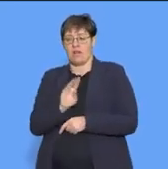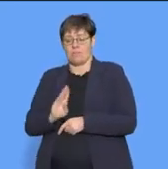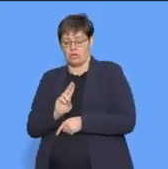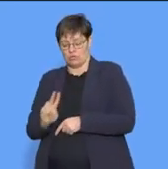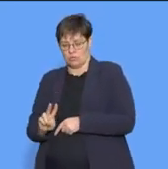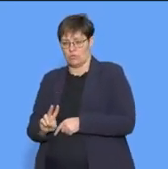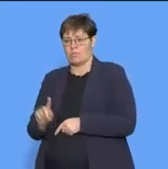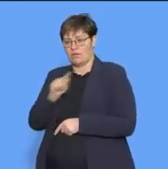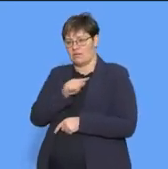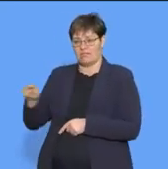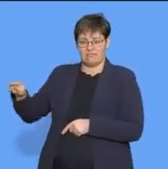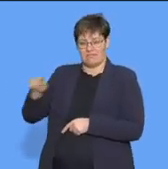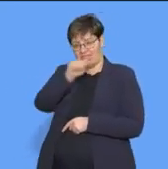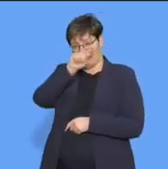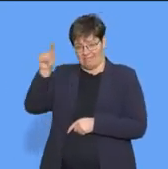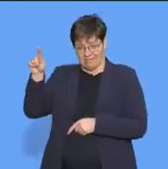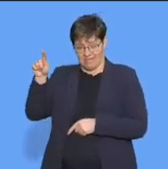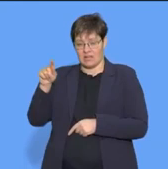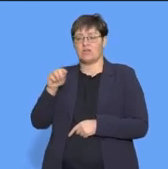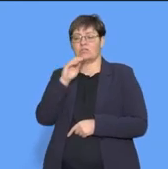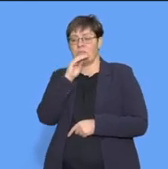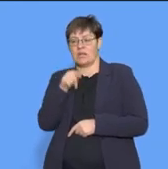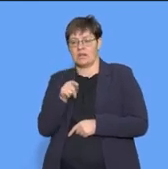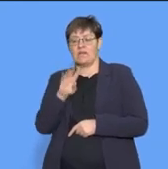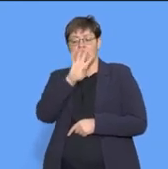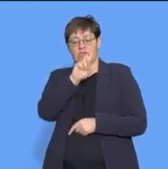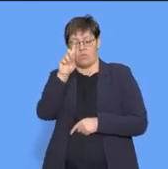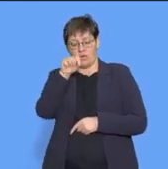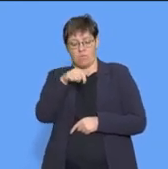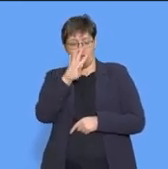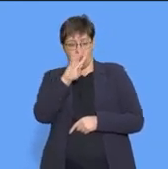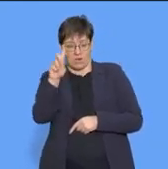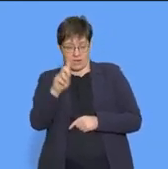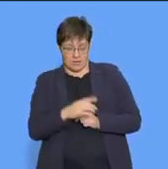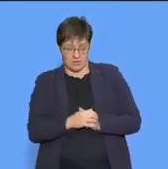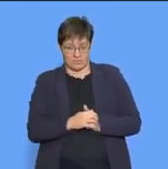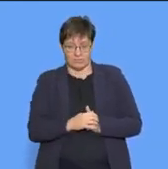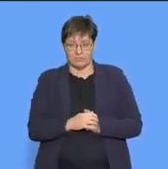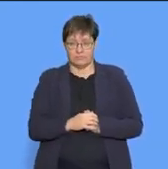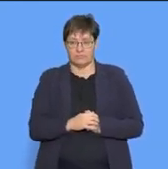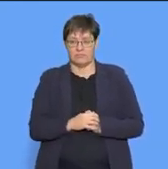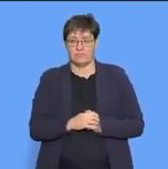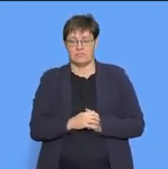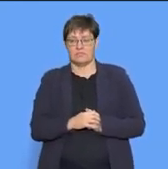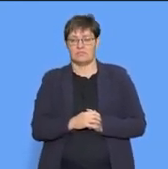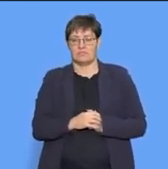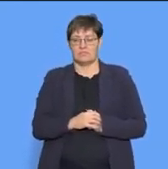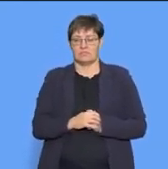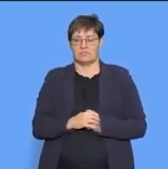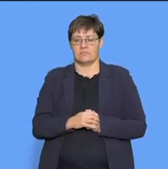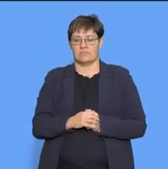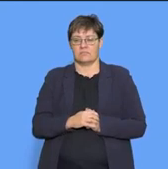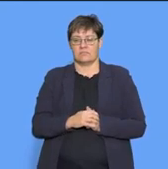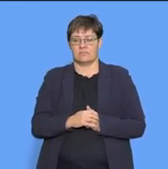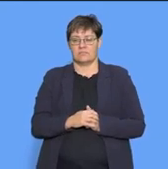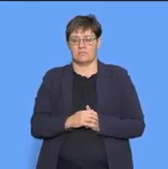because they make a Z pattern. Okay, so because they're equal, I now have